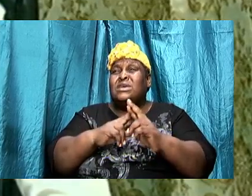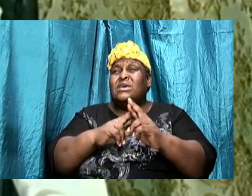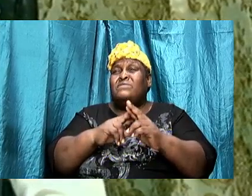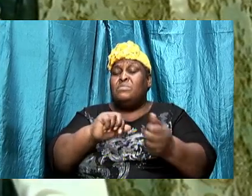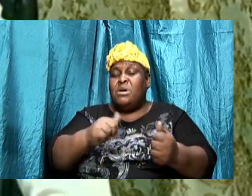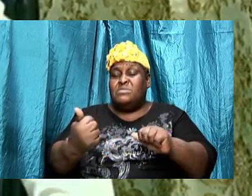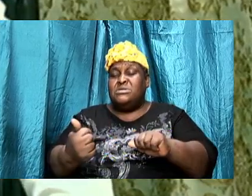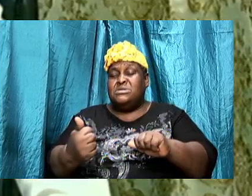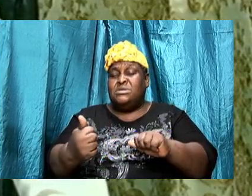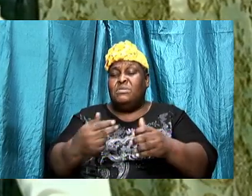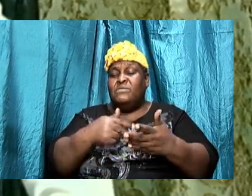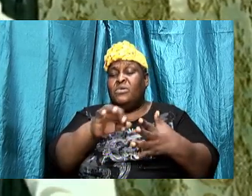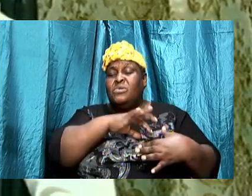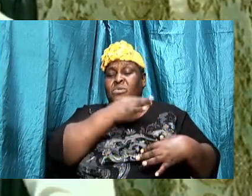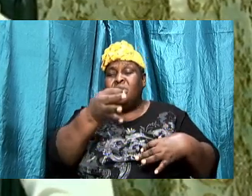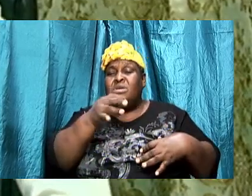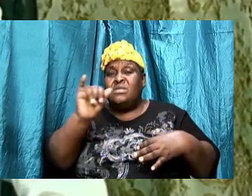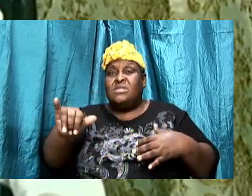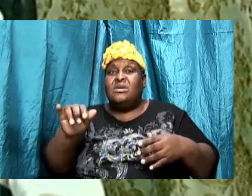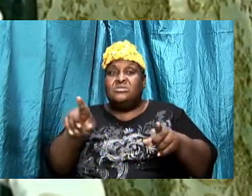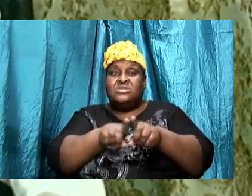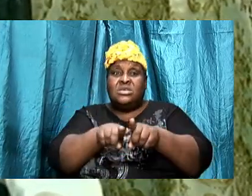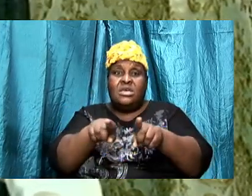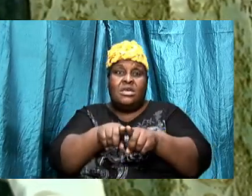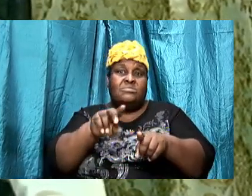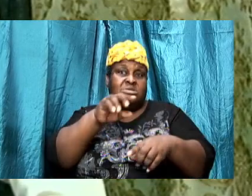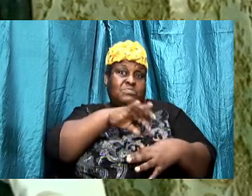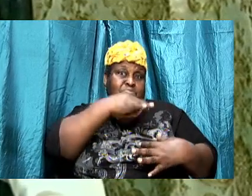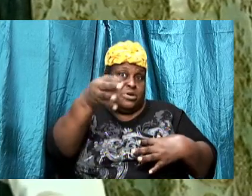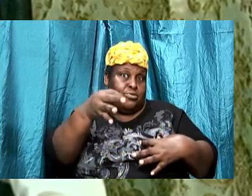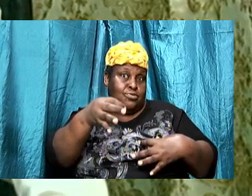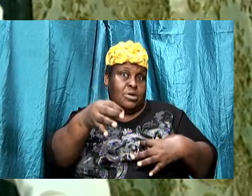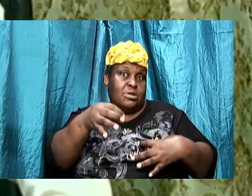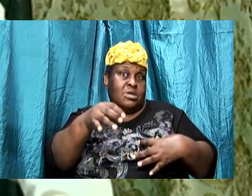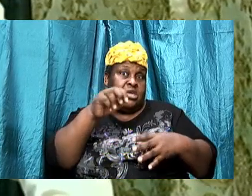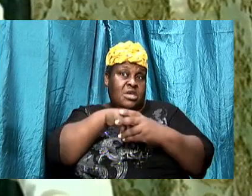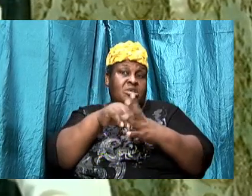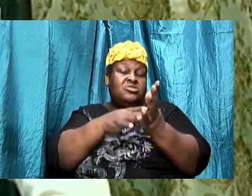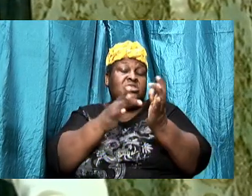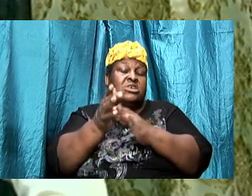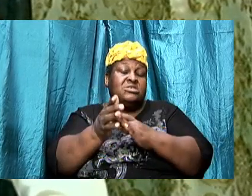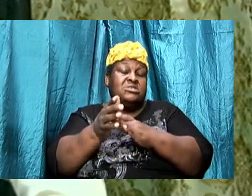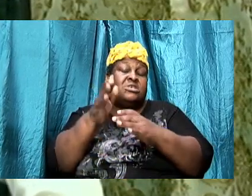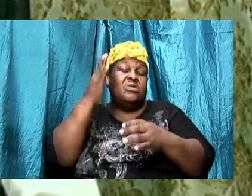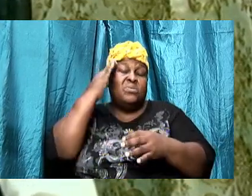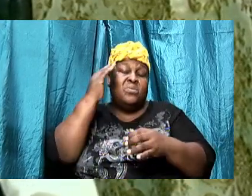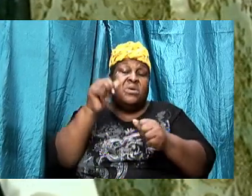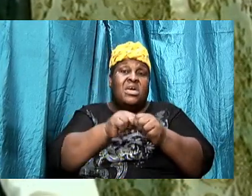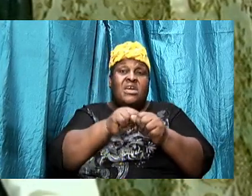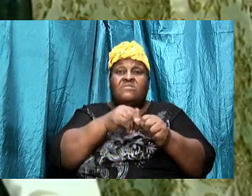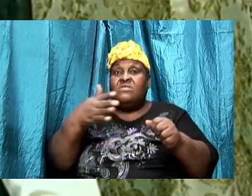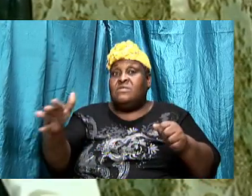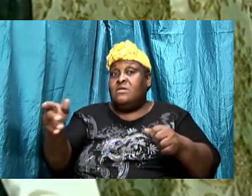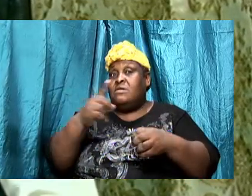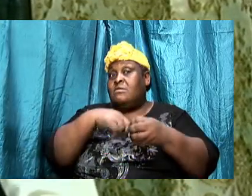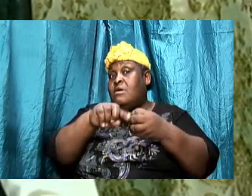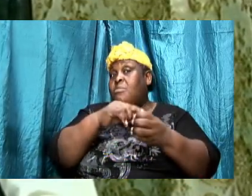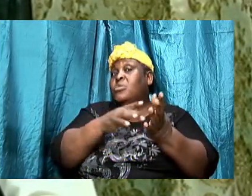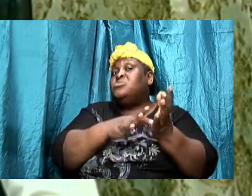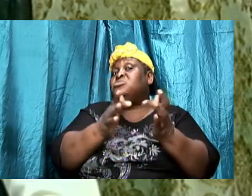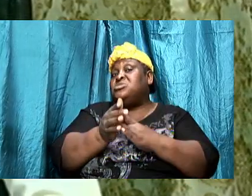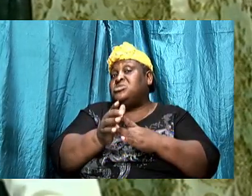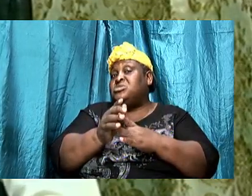that was in Christ, or that is in Christ, that spirit that knows everything about him. And so Paul,